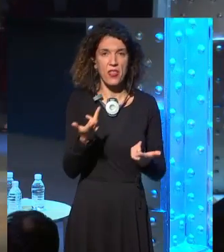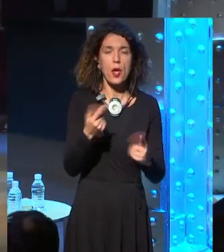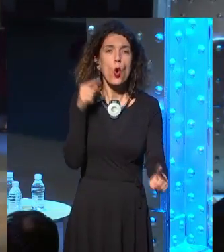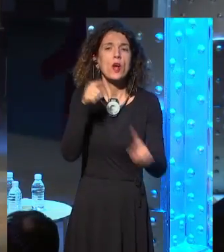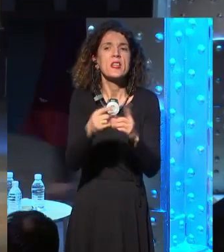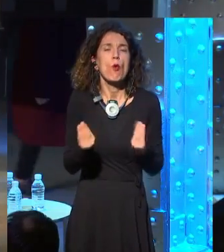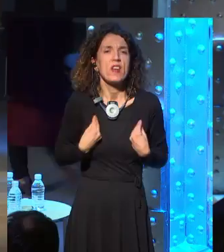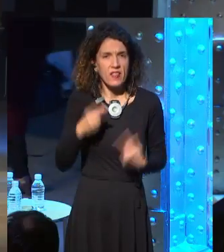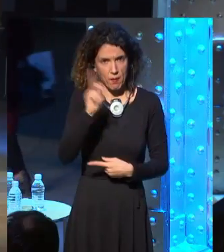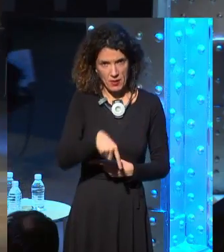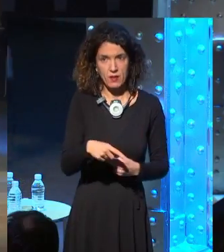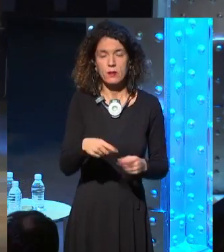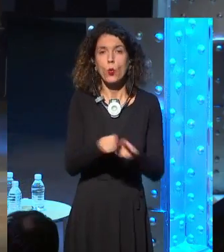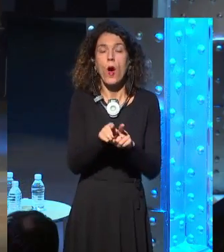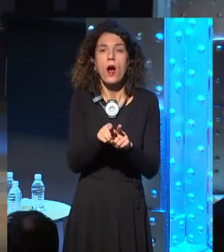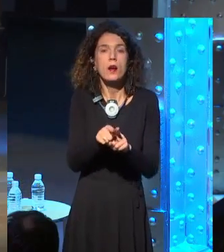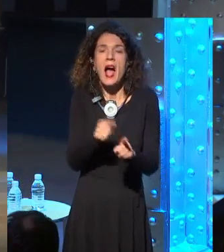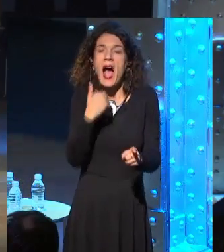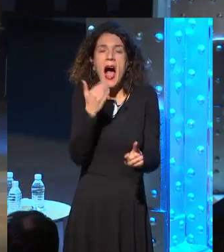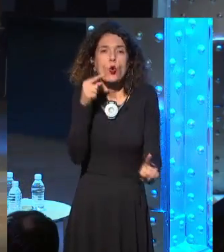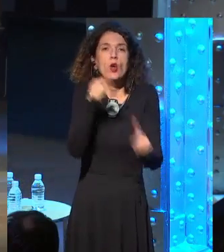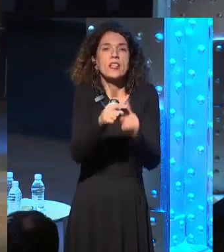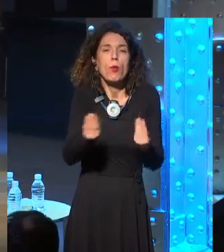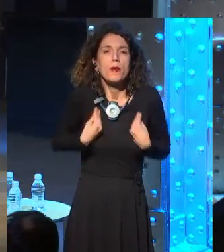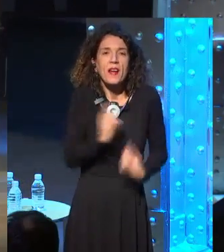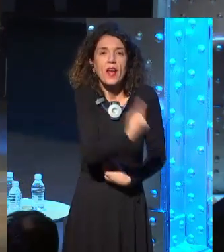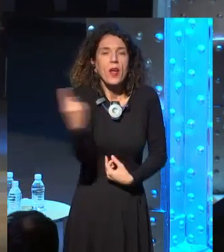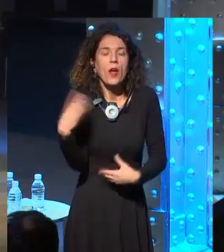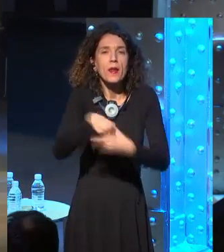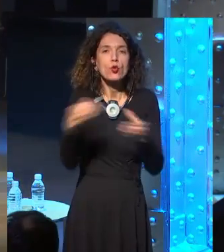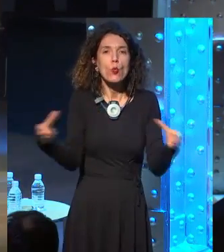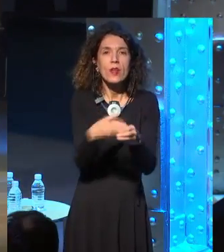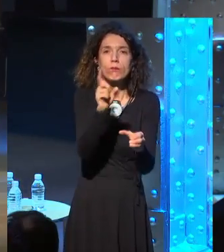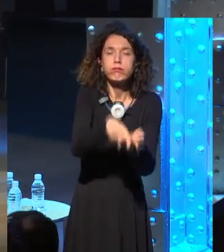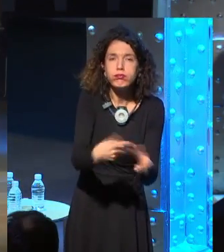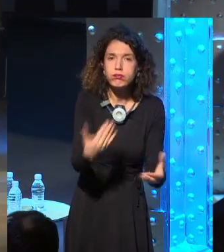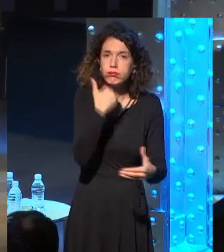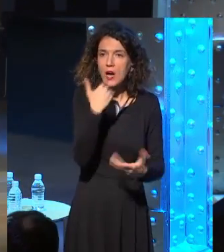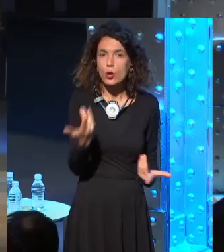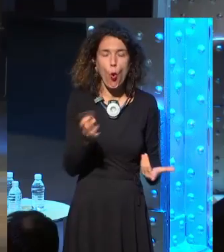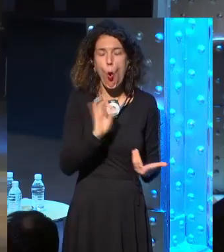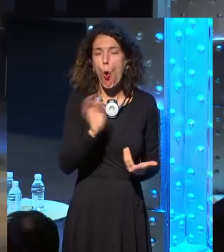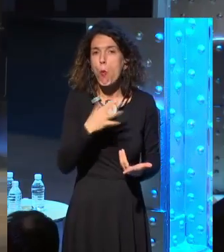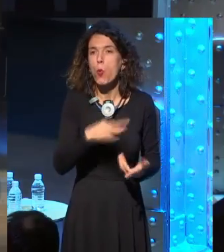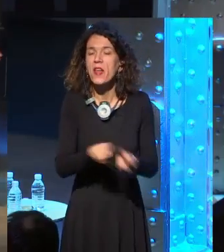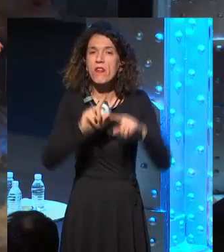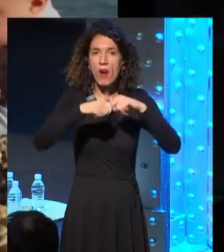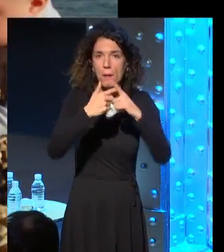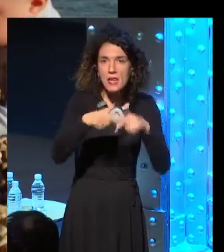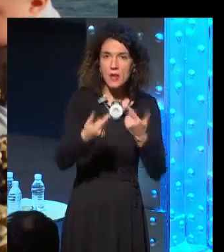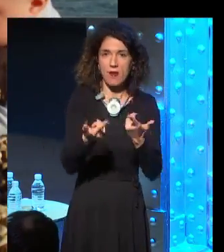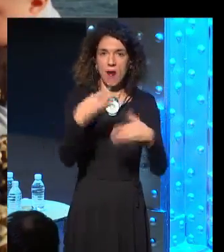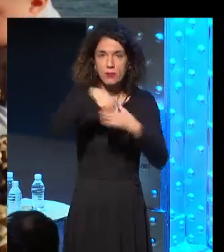life, having meaning, being part of a community, or maybe a family,